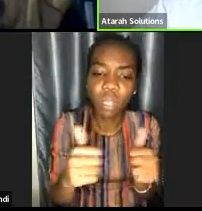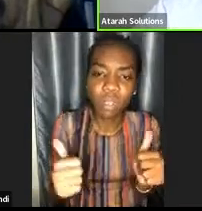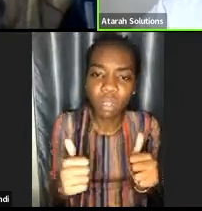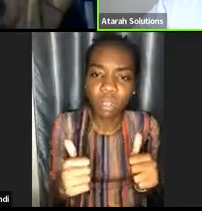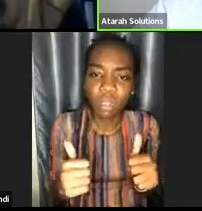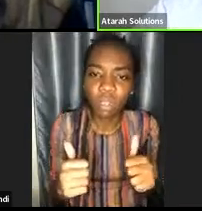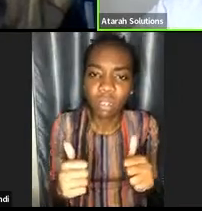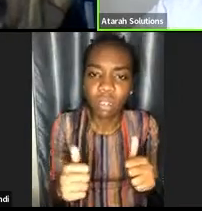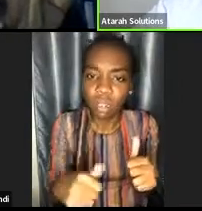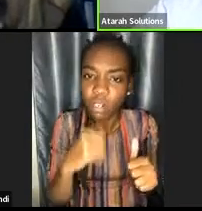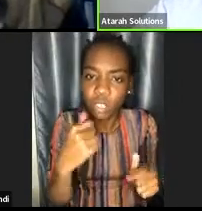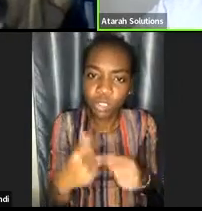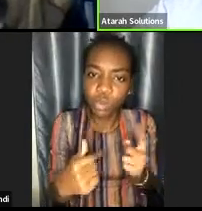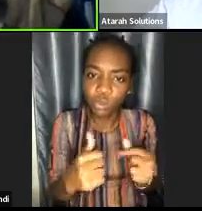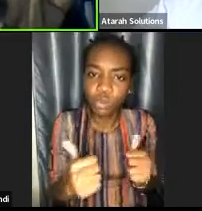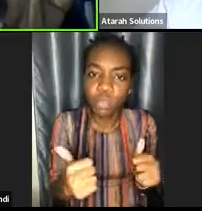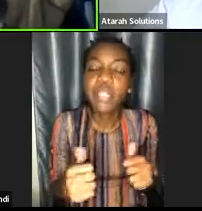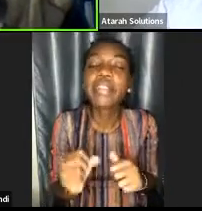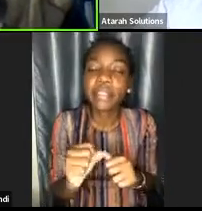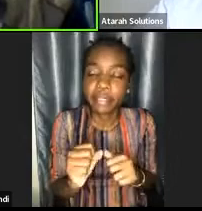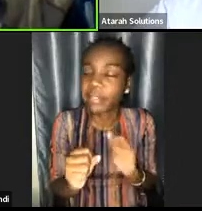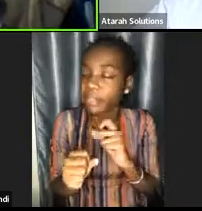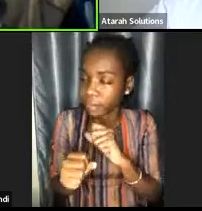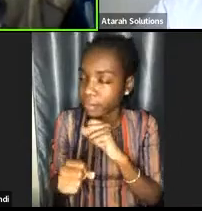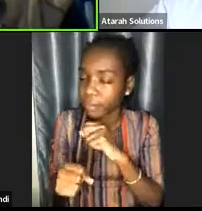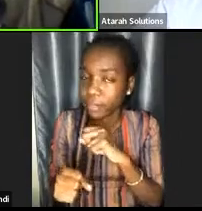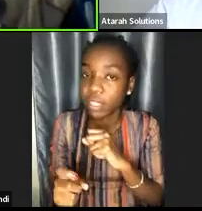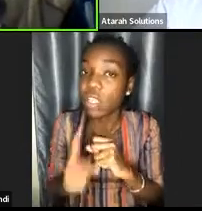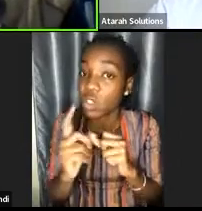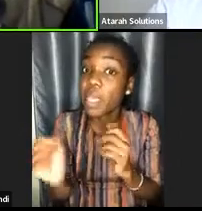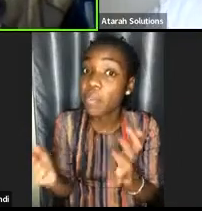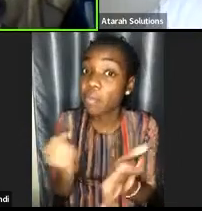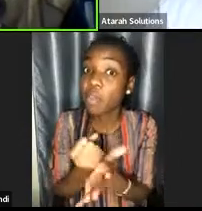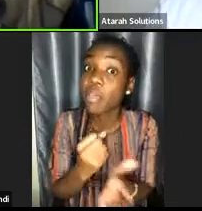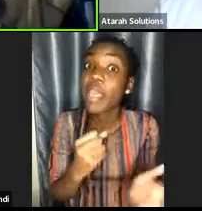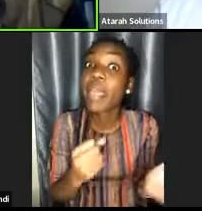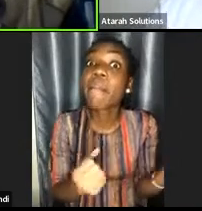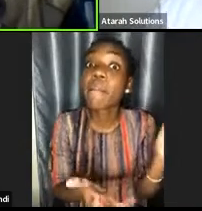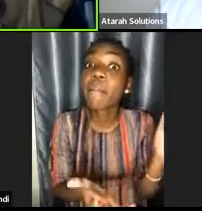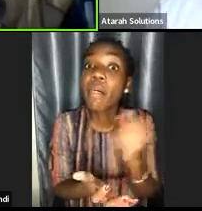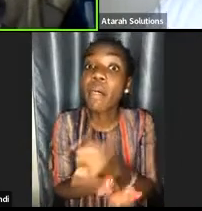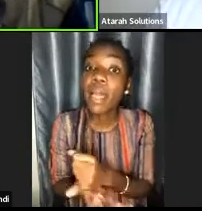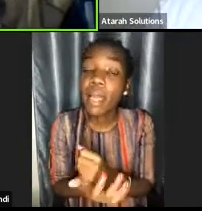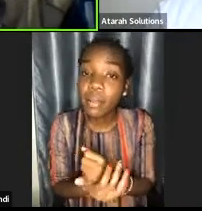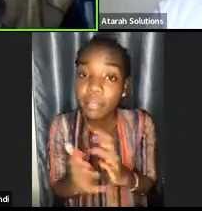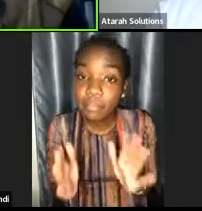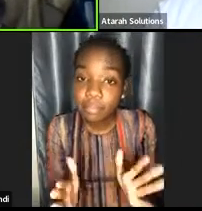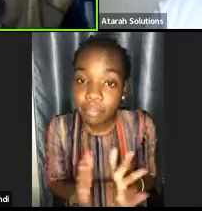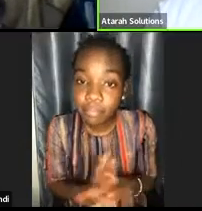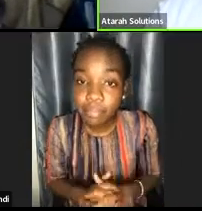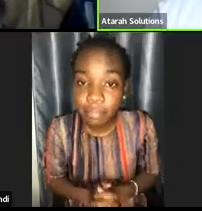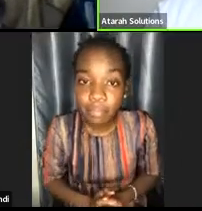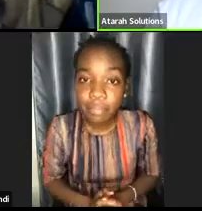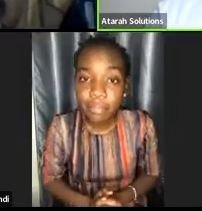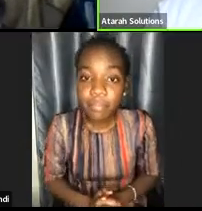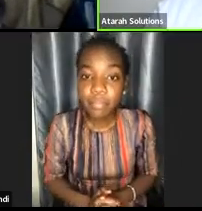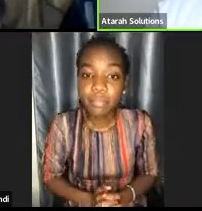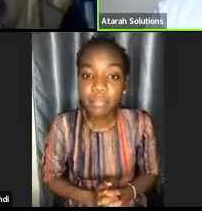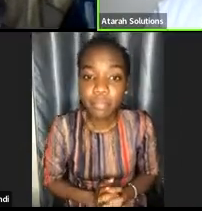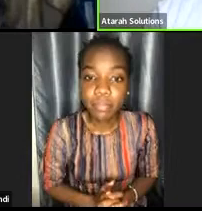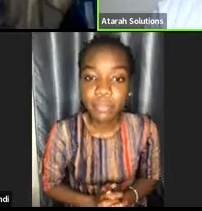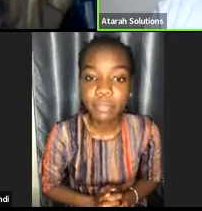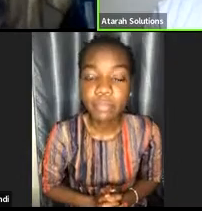Yeah. And this is employee to employer. Employee to employer, then it's